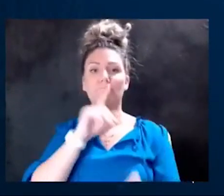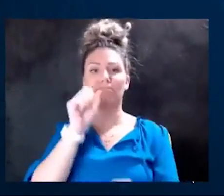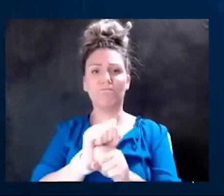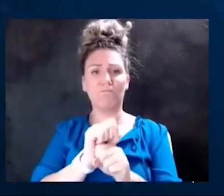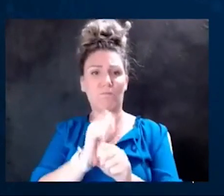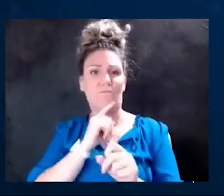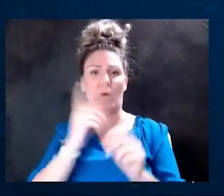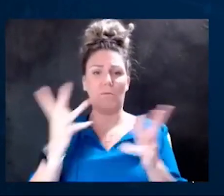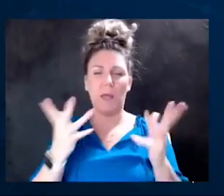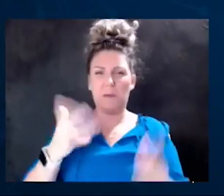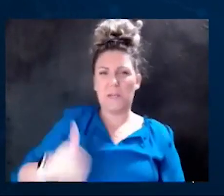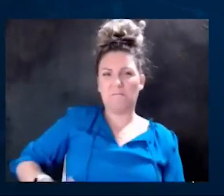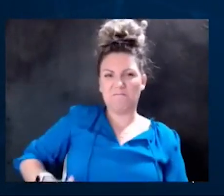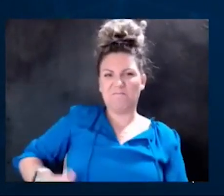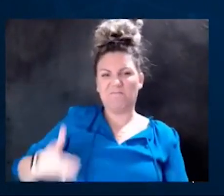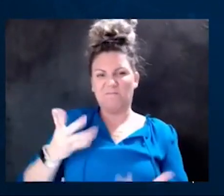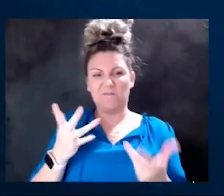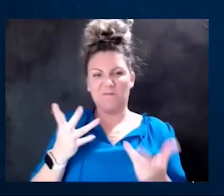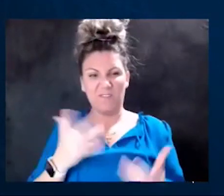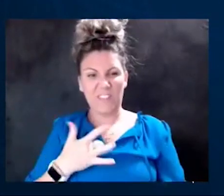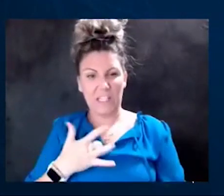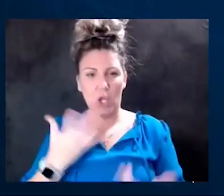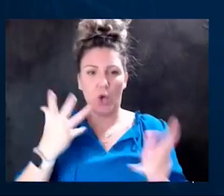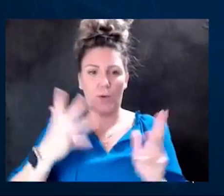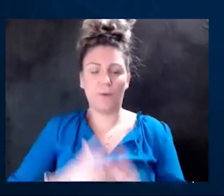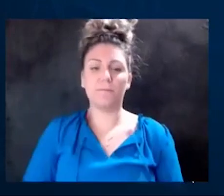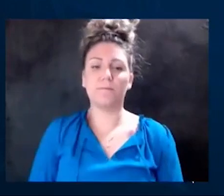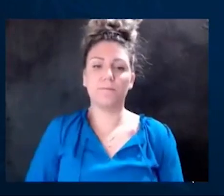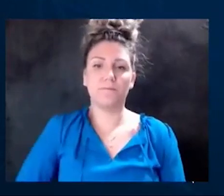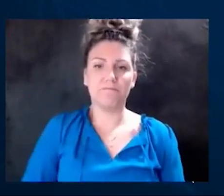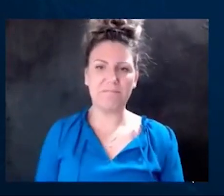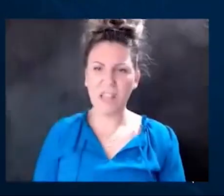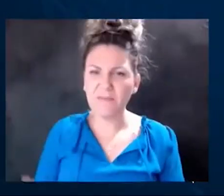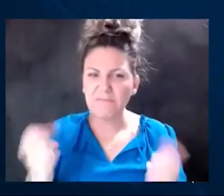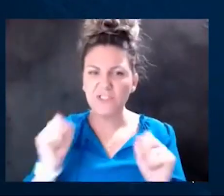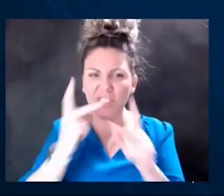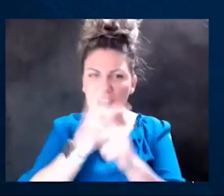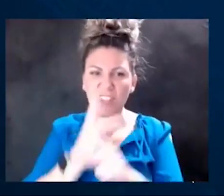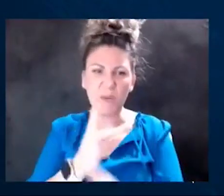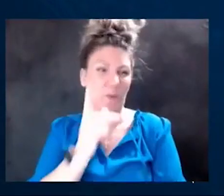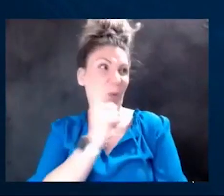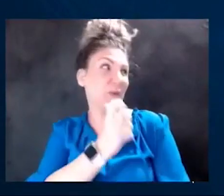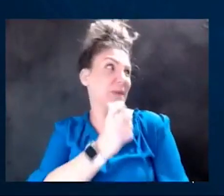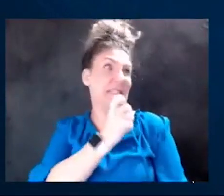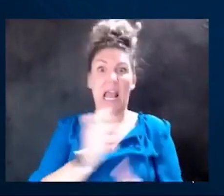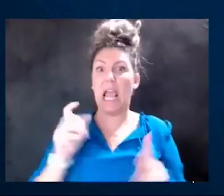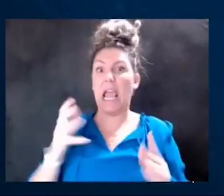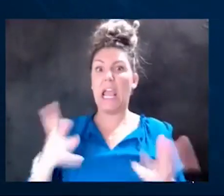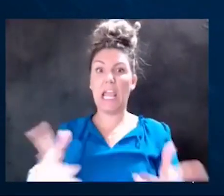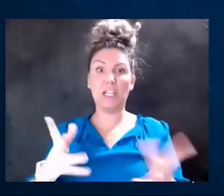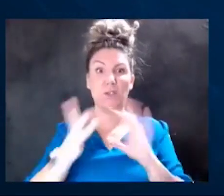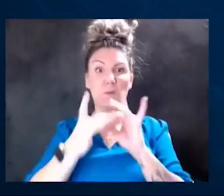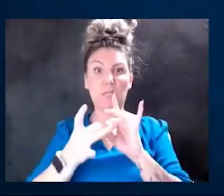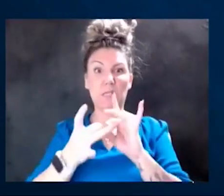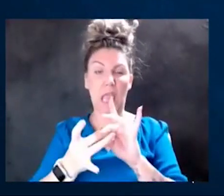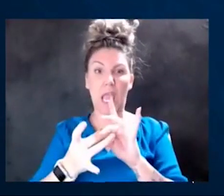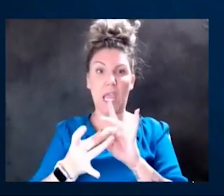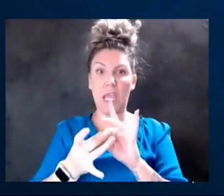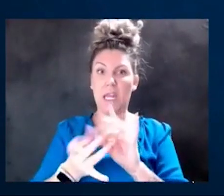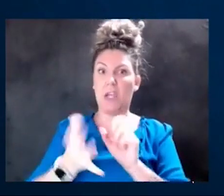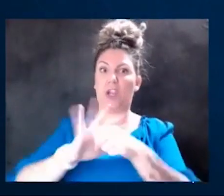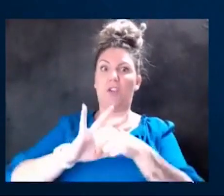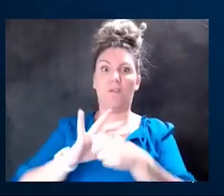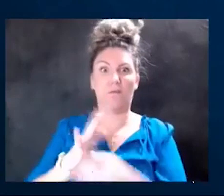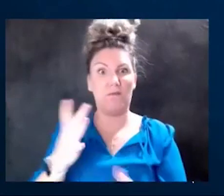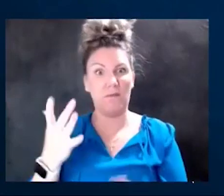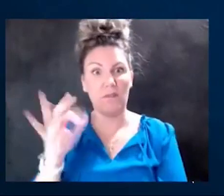might be a gut feeling anyway. Yeah, and it should be. I'm just trying to figure out who wasn't anxious about the pandemic. I can't believe it. In any population, only 28% could have been. That's